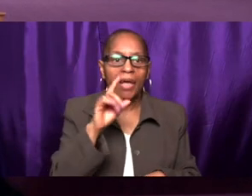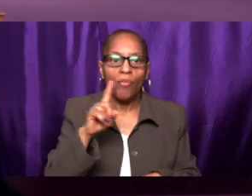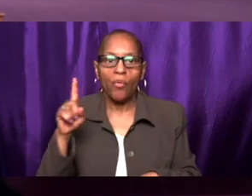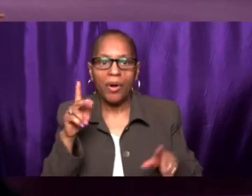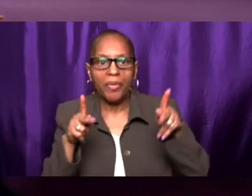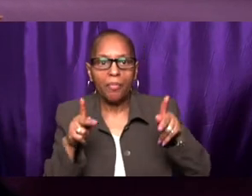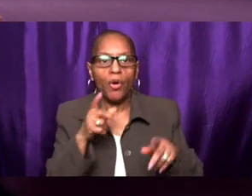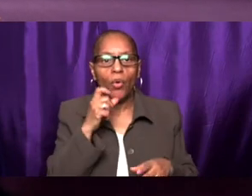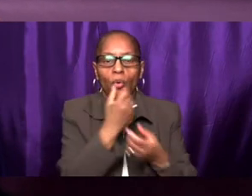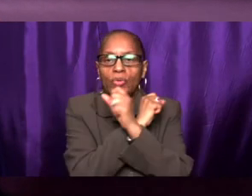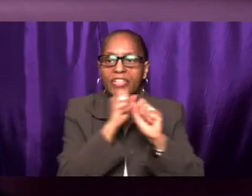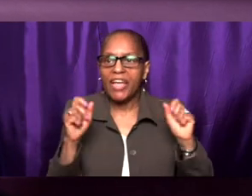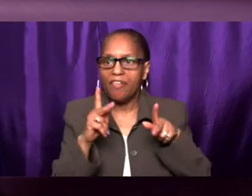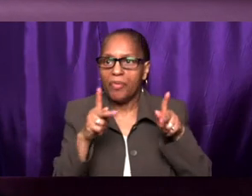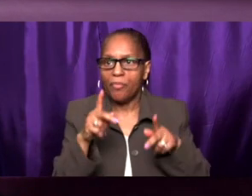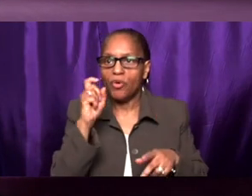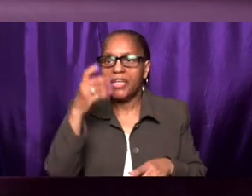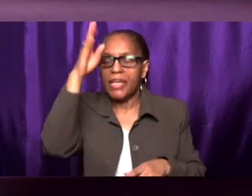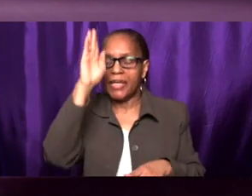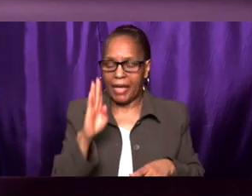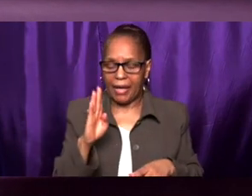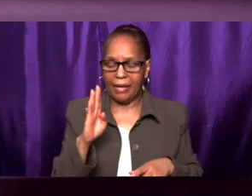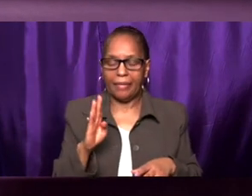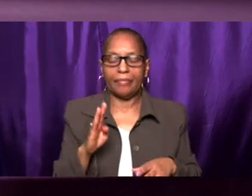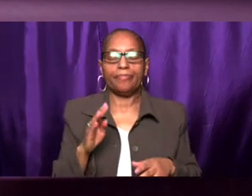need God from people who think they God.